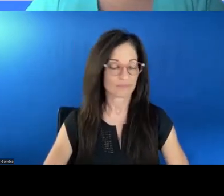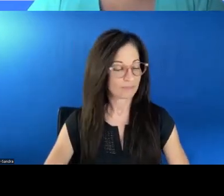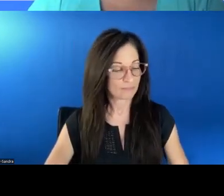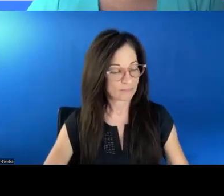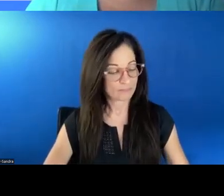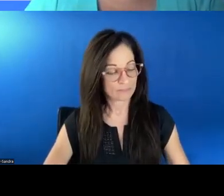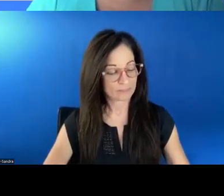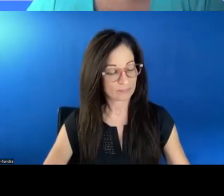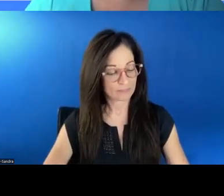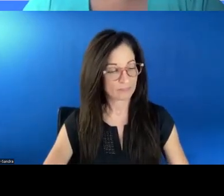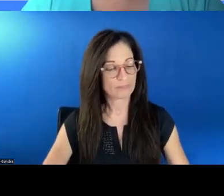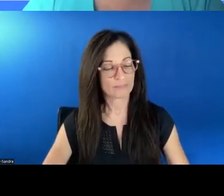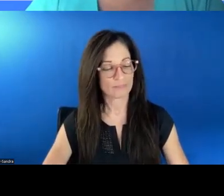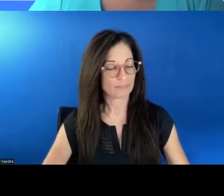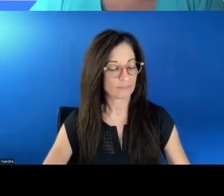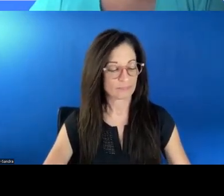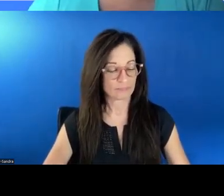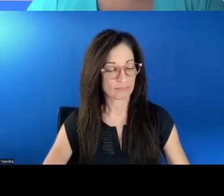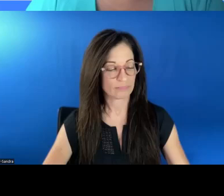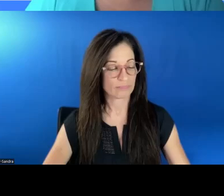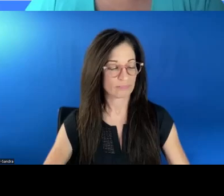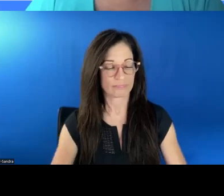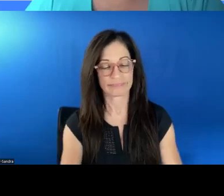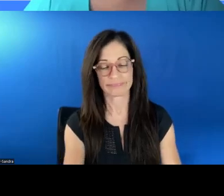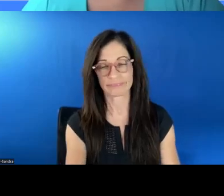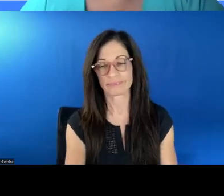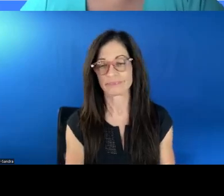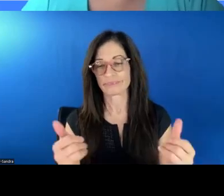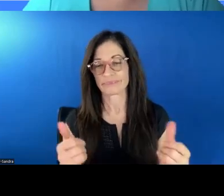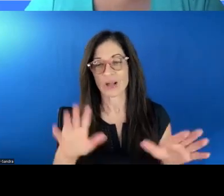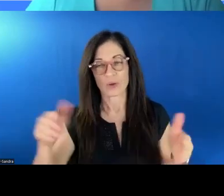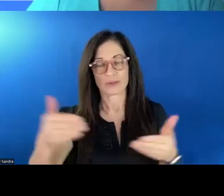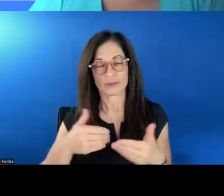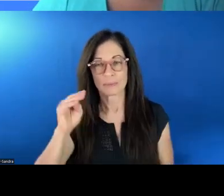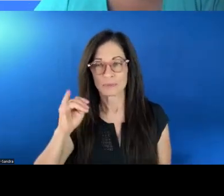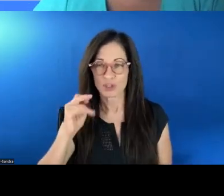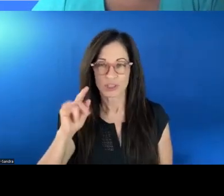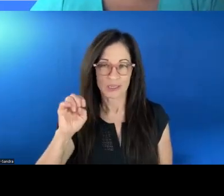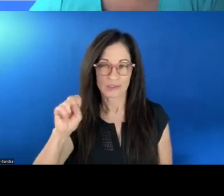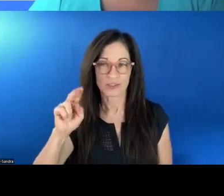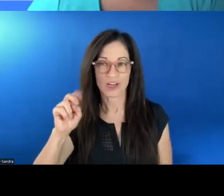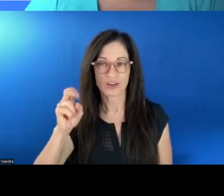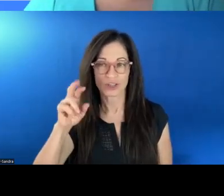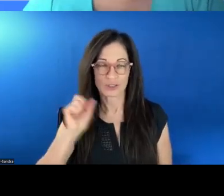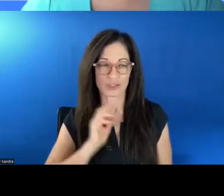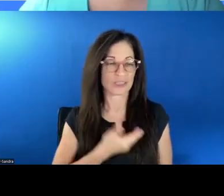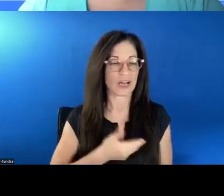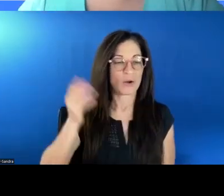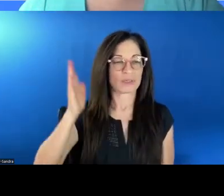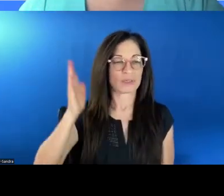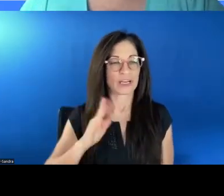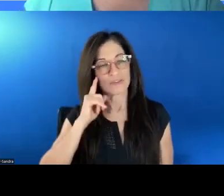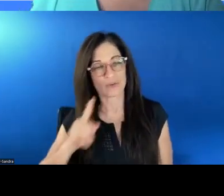And so with that, it is my pleasure to introduce Michelle Saunders, who will be our featured presentation for CIT in Action. Michelle,